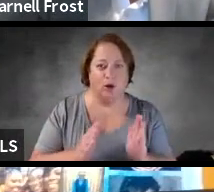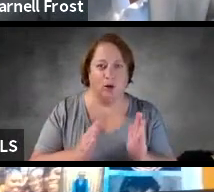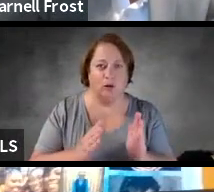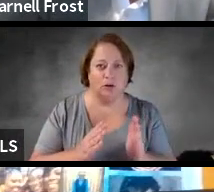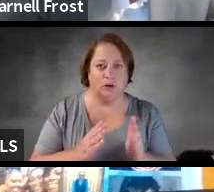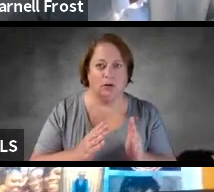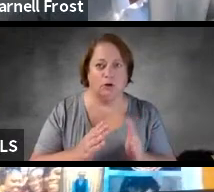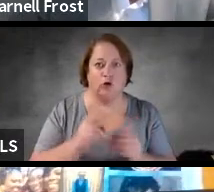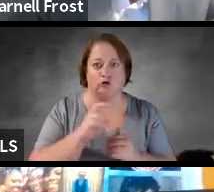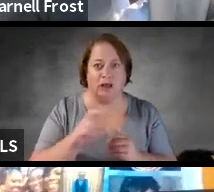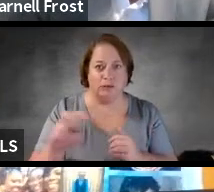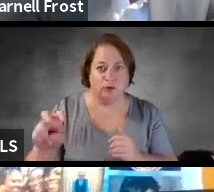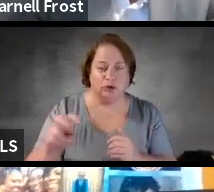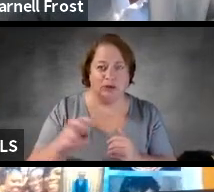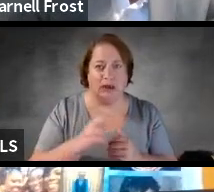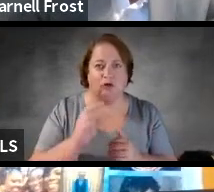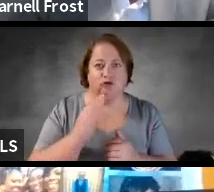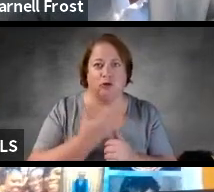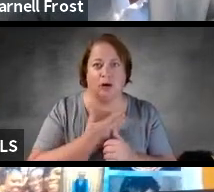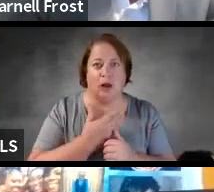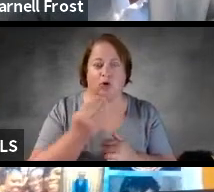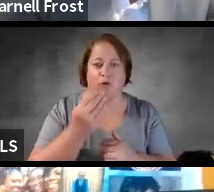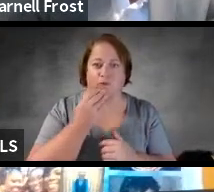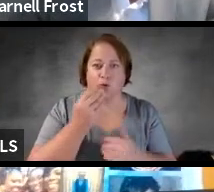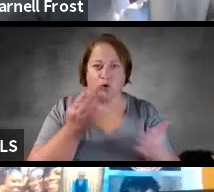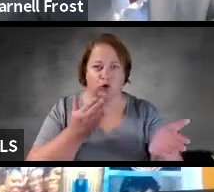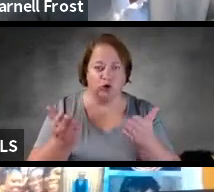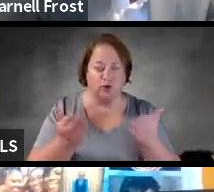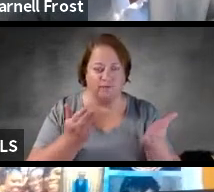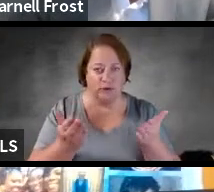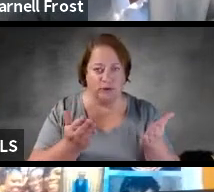our transportation, our food service